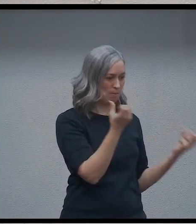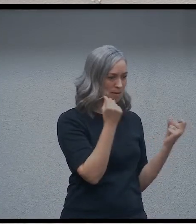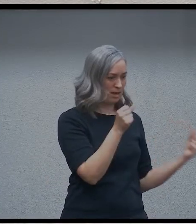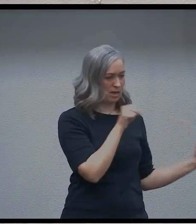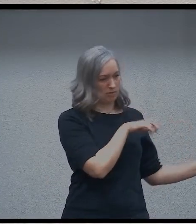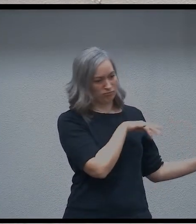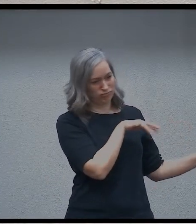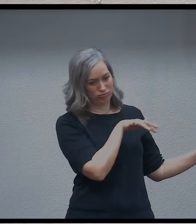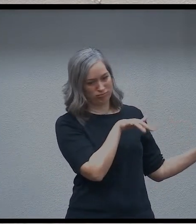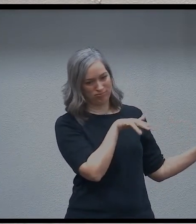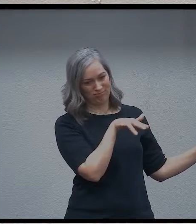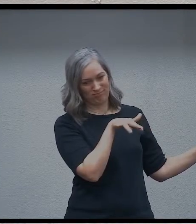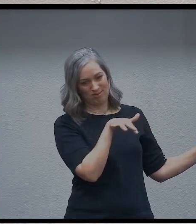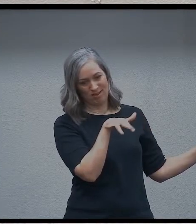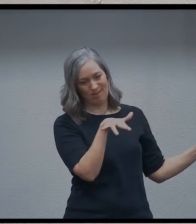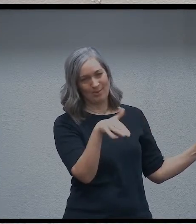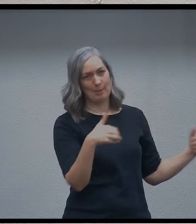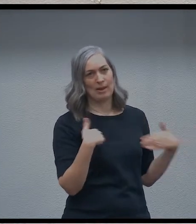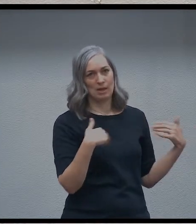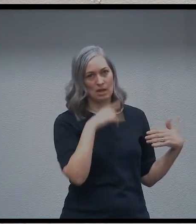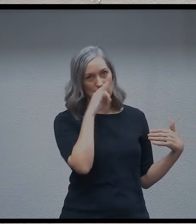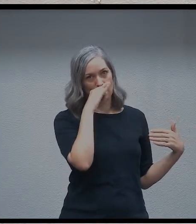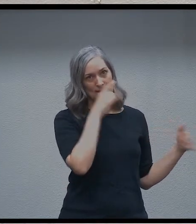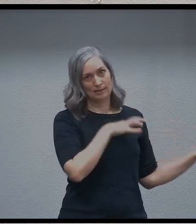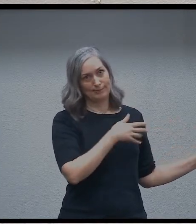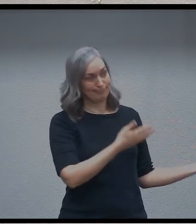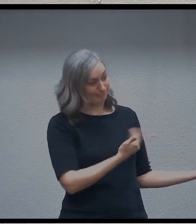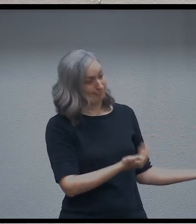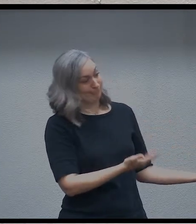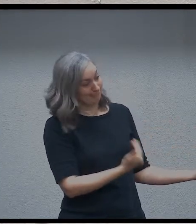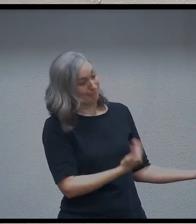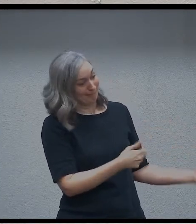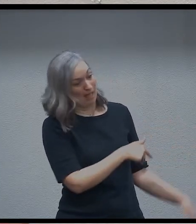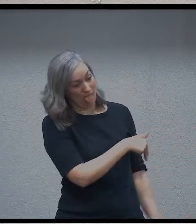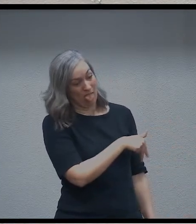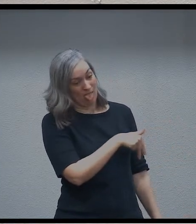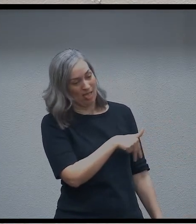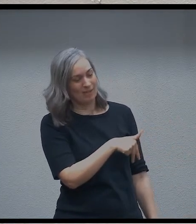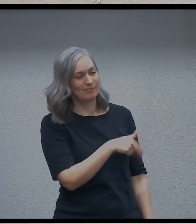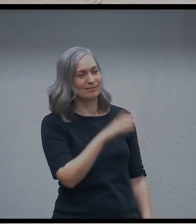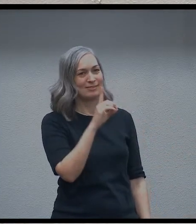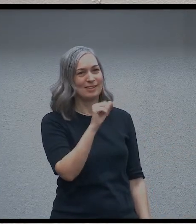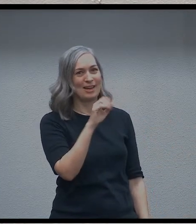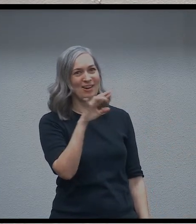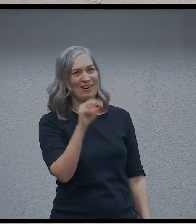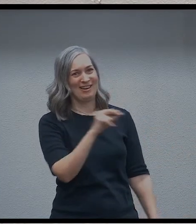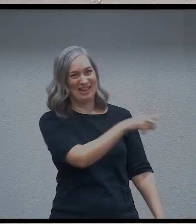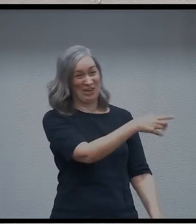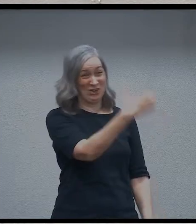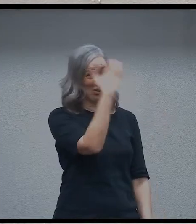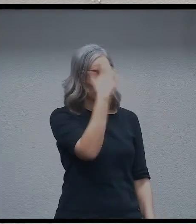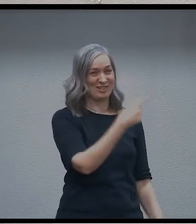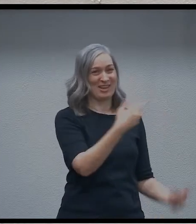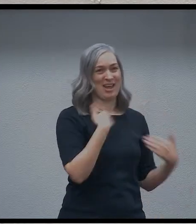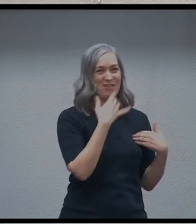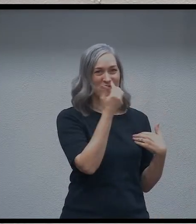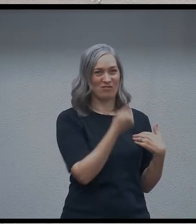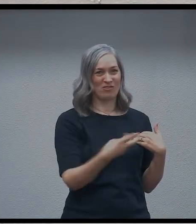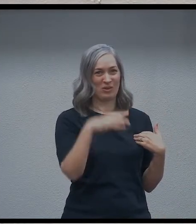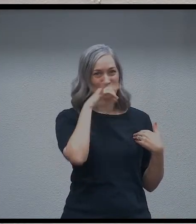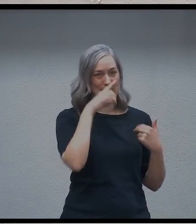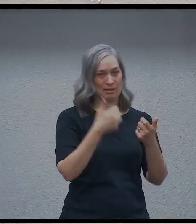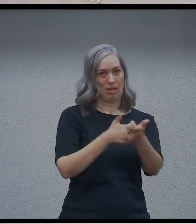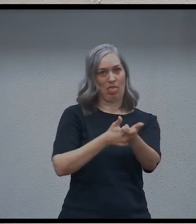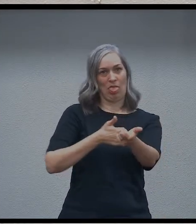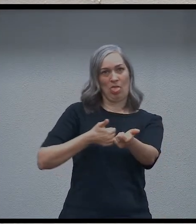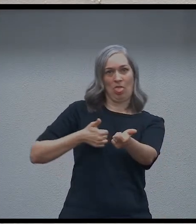many younger ones, it kind of takes a second for them to. Darren knows he had a few stragglers that were lagging, and he had to kind of like